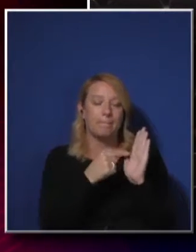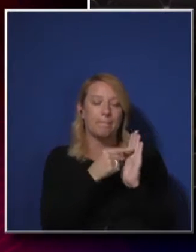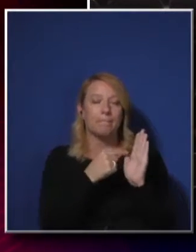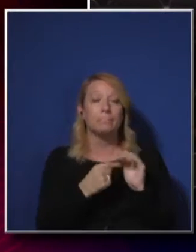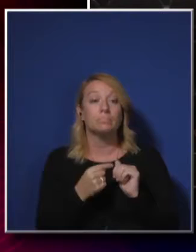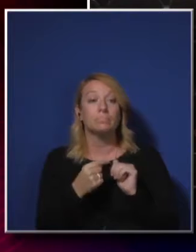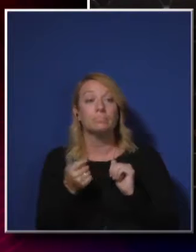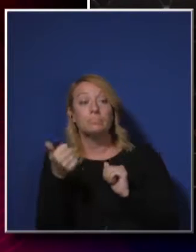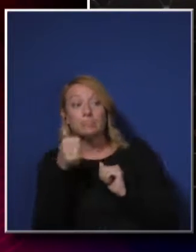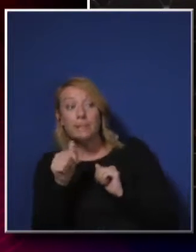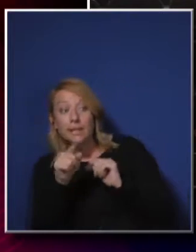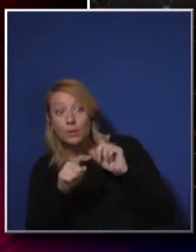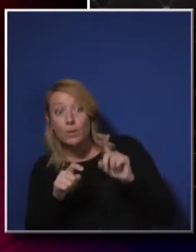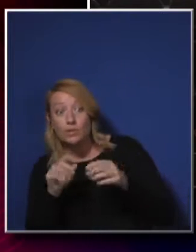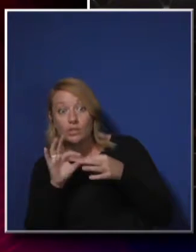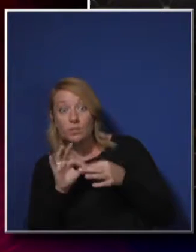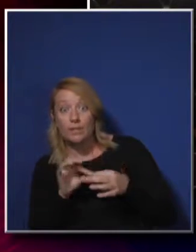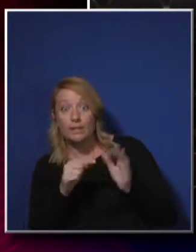Do we have any questions on the item?